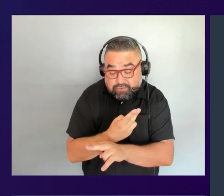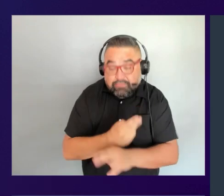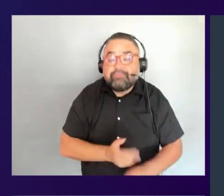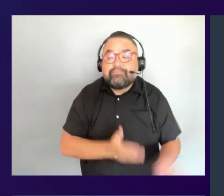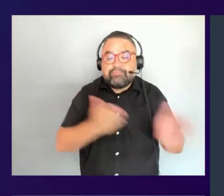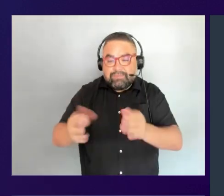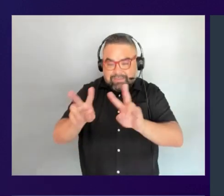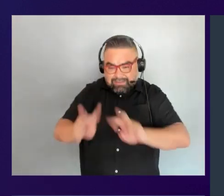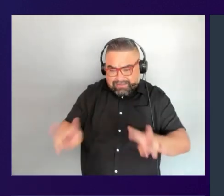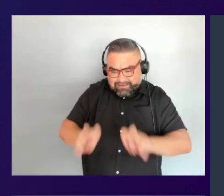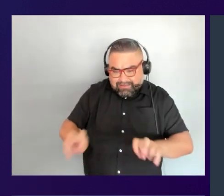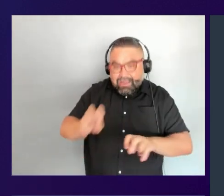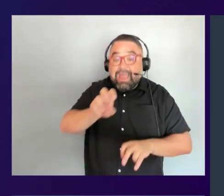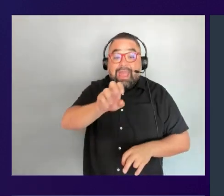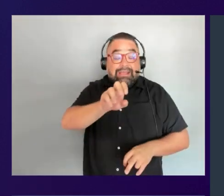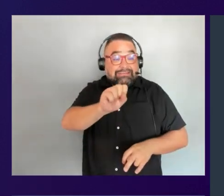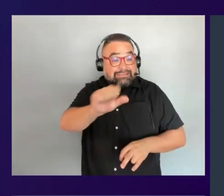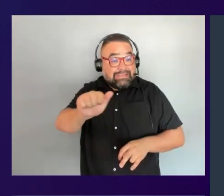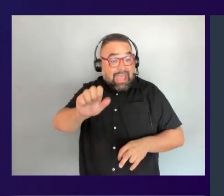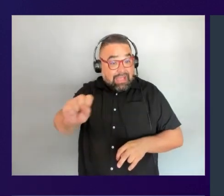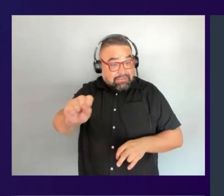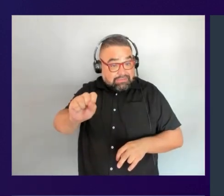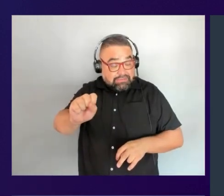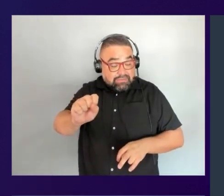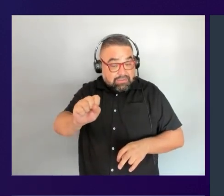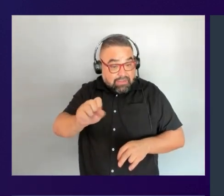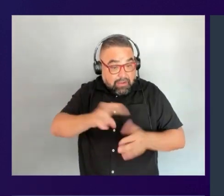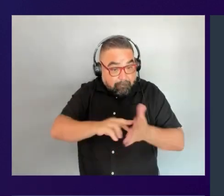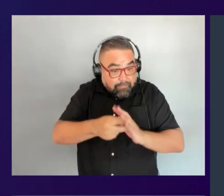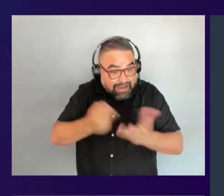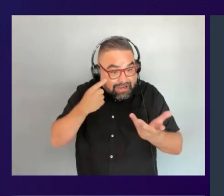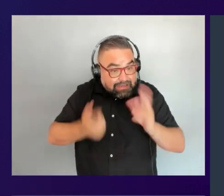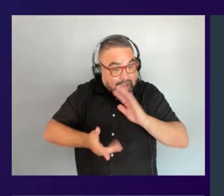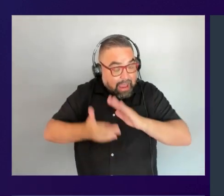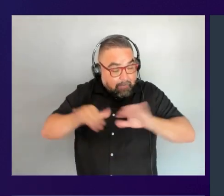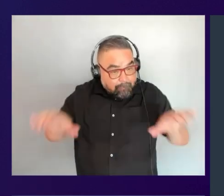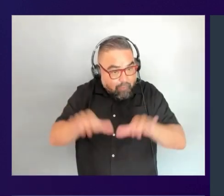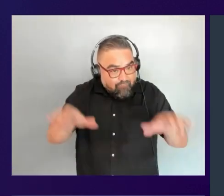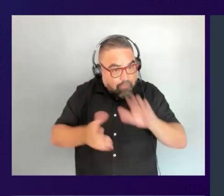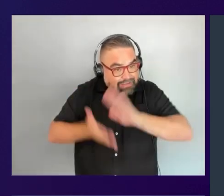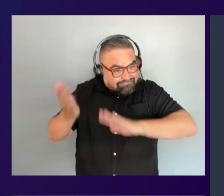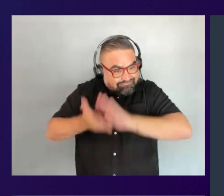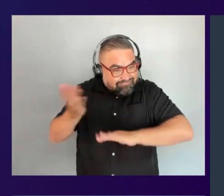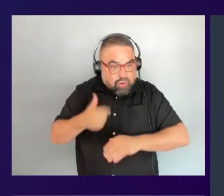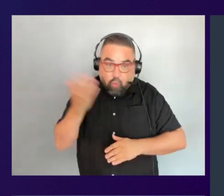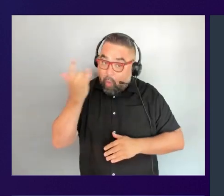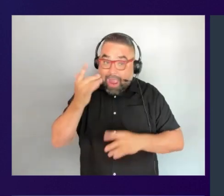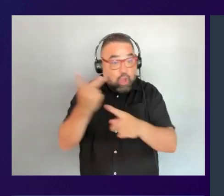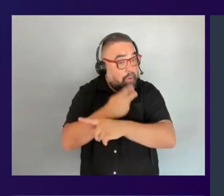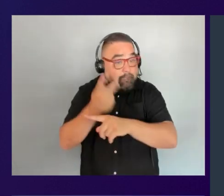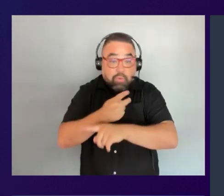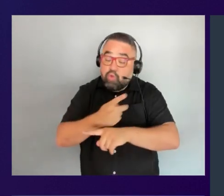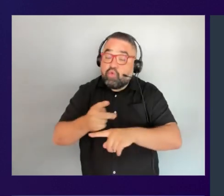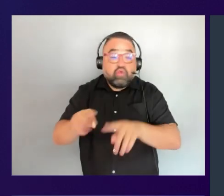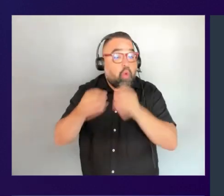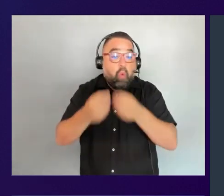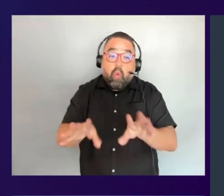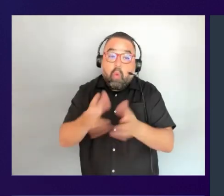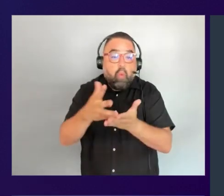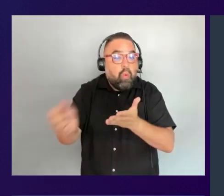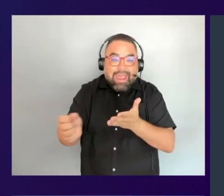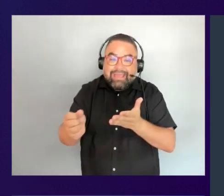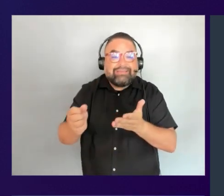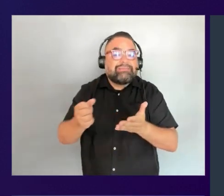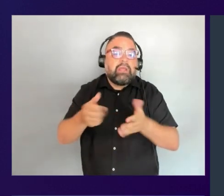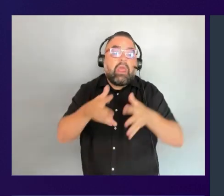SaaS application requires the performance of low latency, high throughput performance so that compute is not wasting idle time, and data and